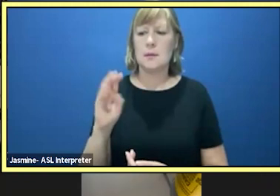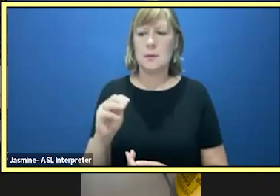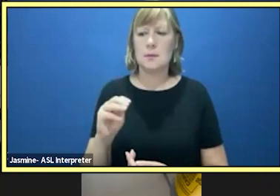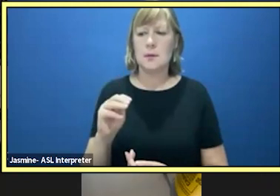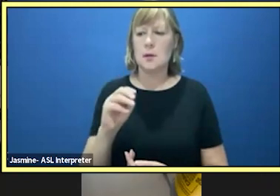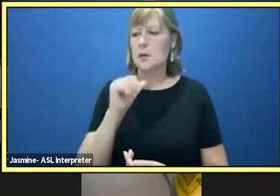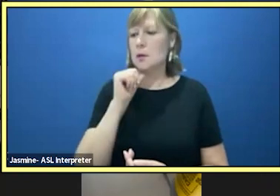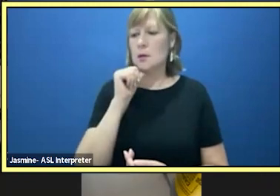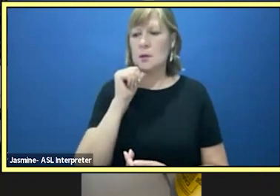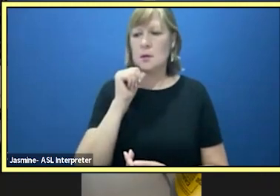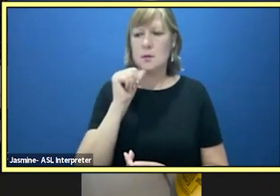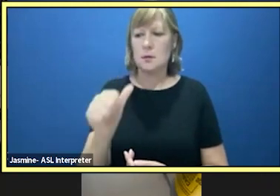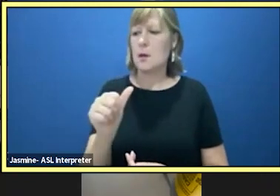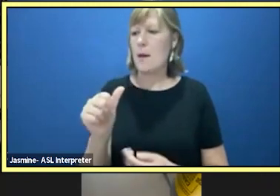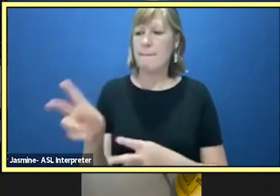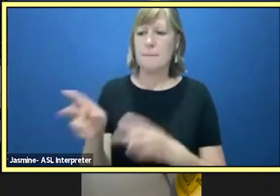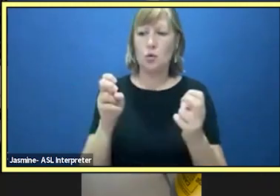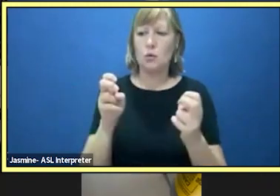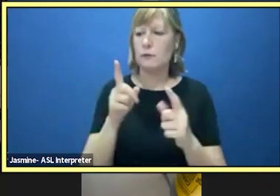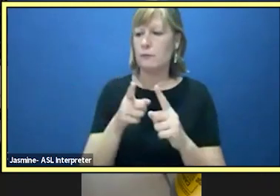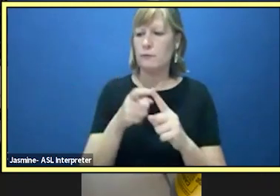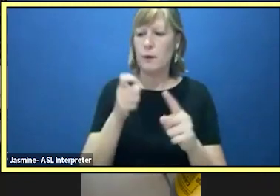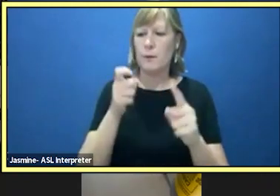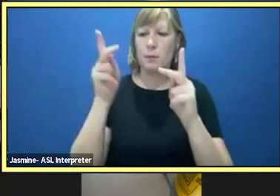budget. That funding is separate.